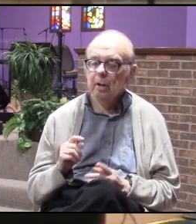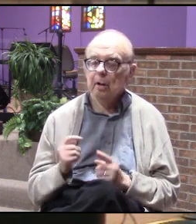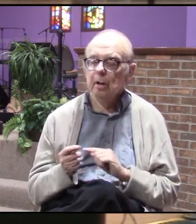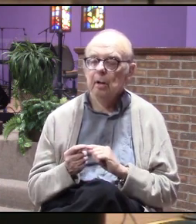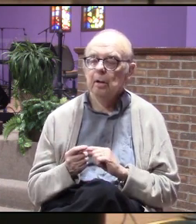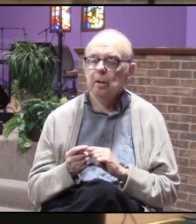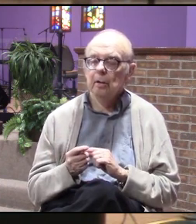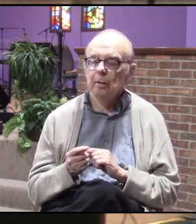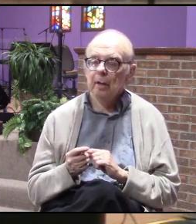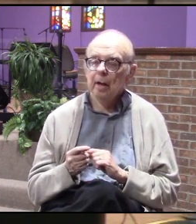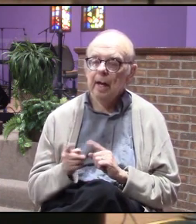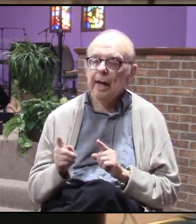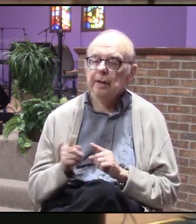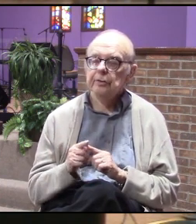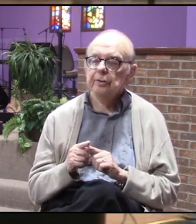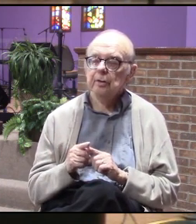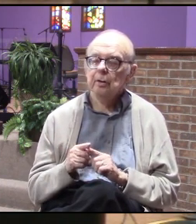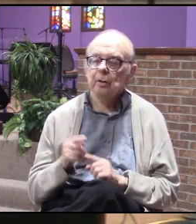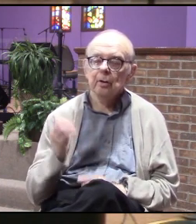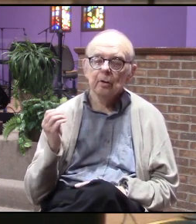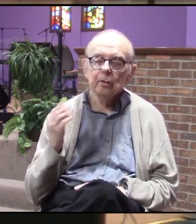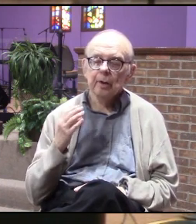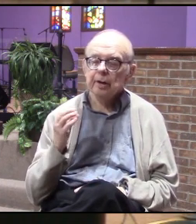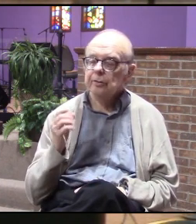translate it as grace.